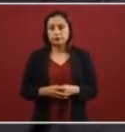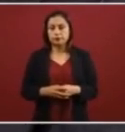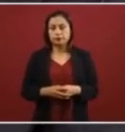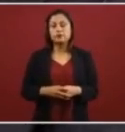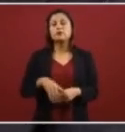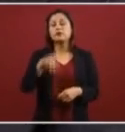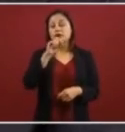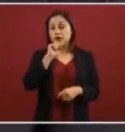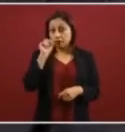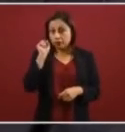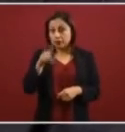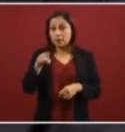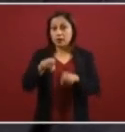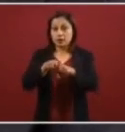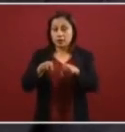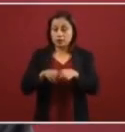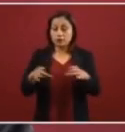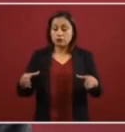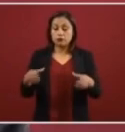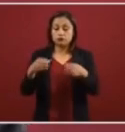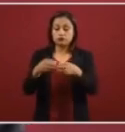recogiendo información